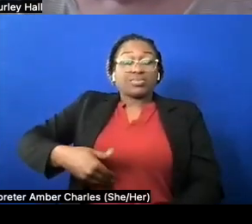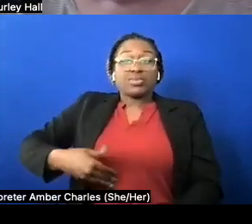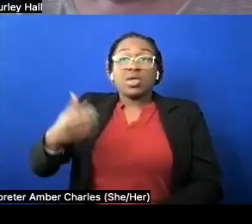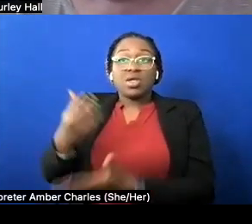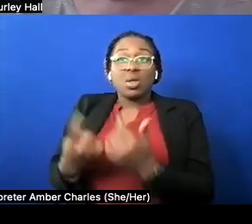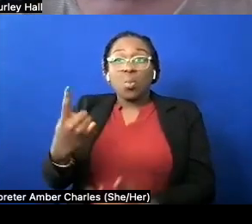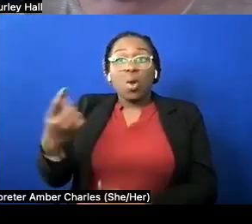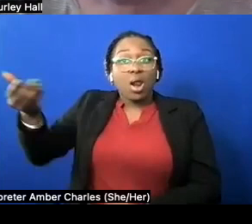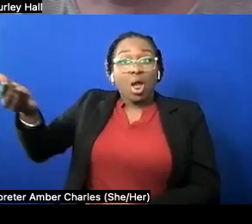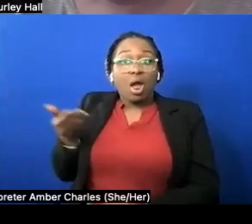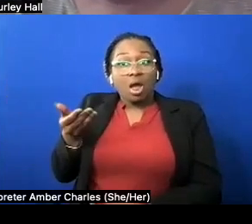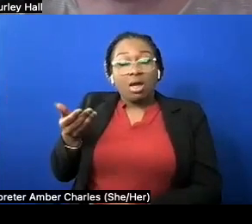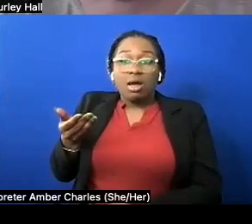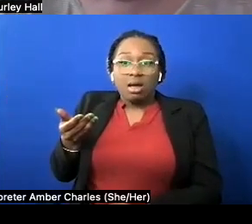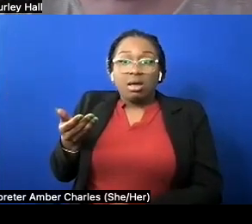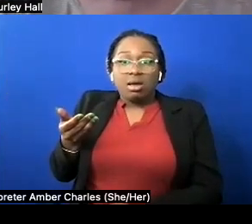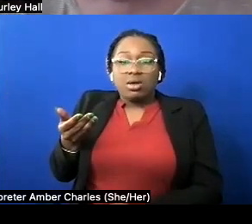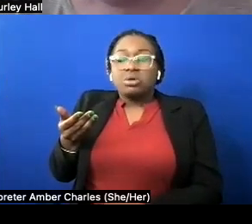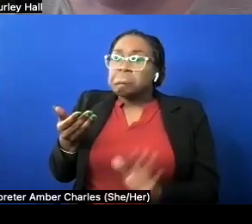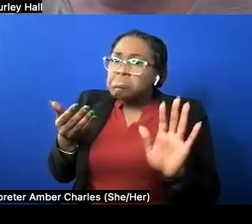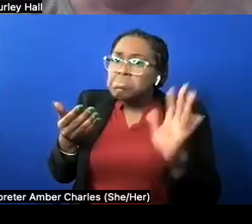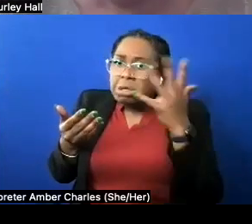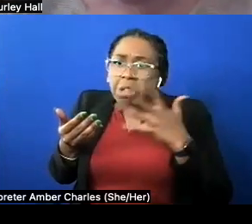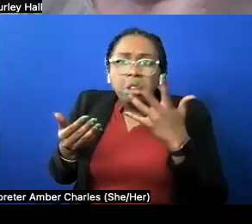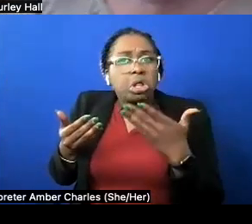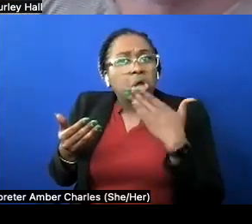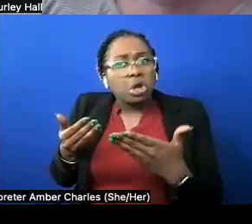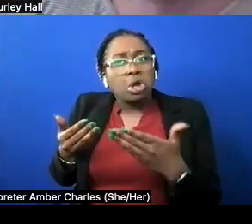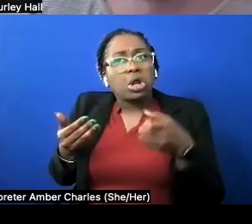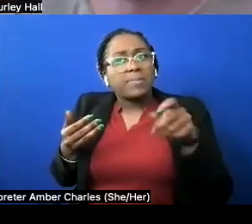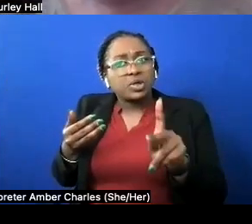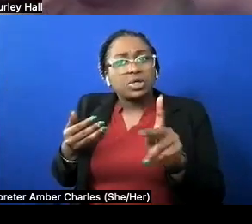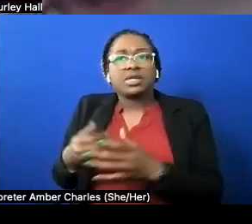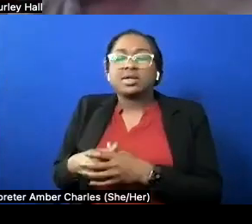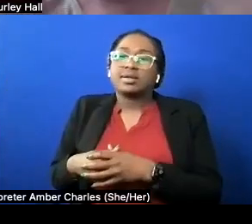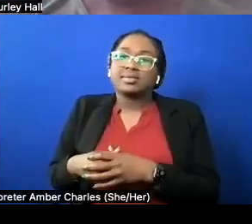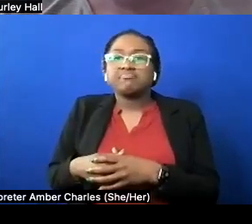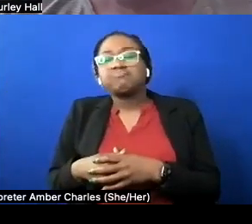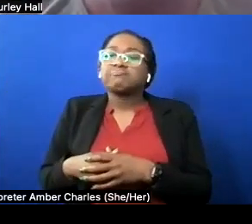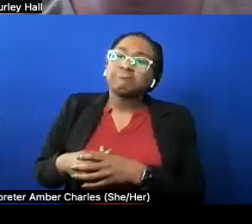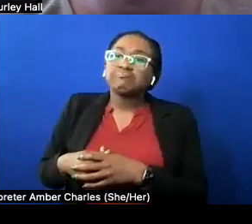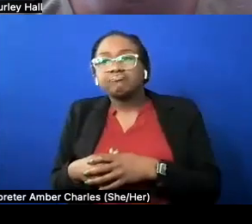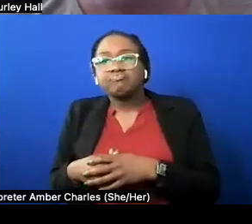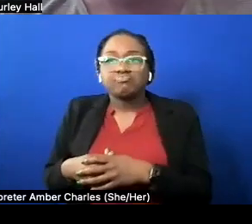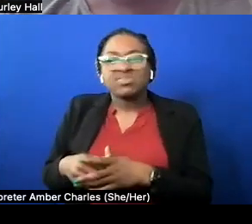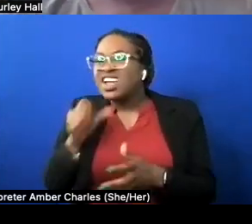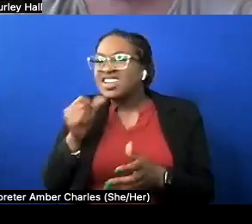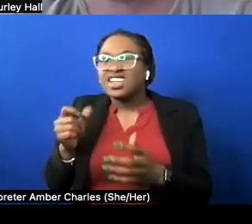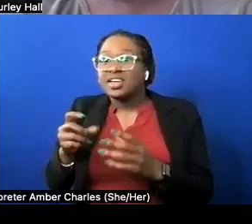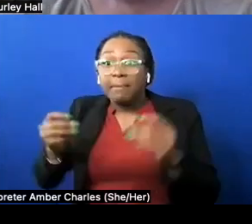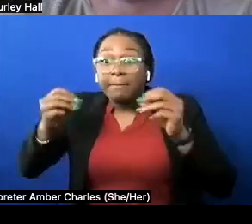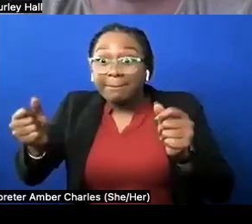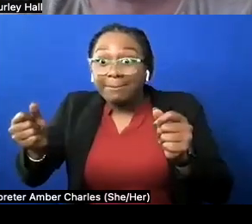recently what looked on the face of it like a really good opportunity. And I was there hemming and hawing and I didn't jump on it immediately. And I'm